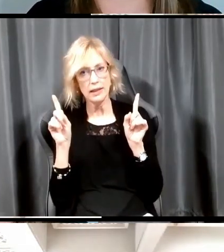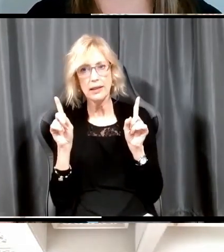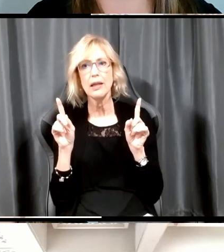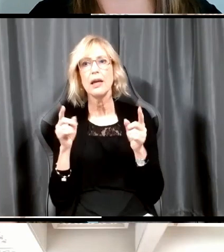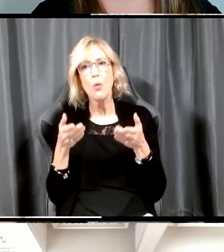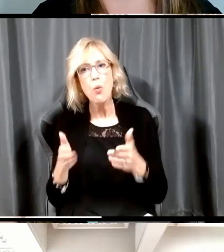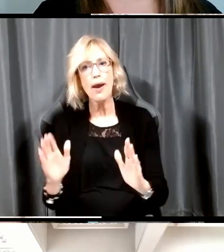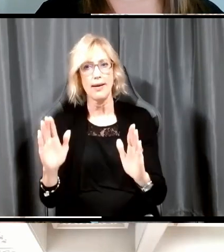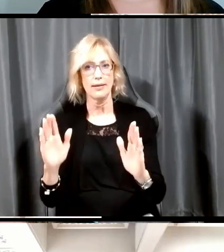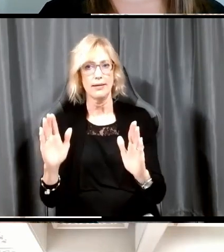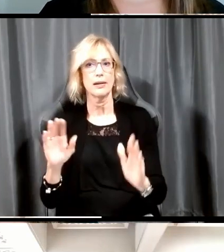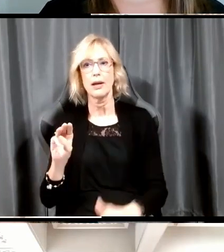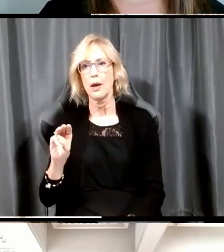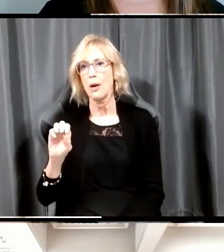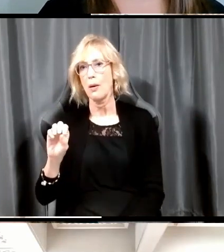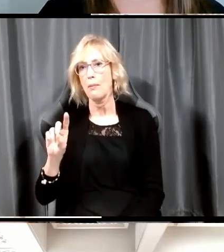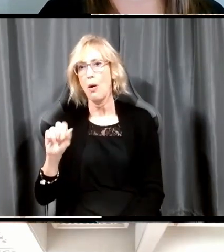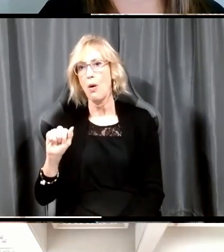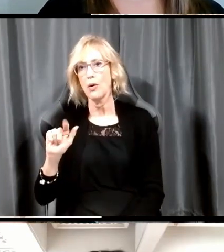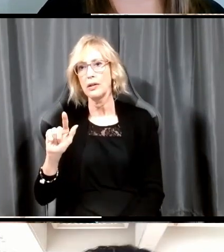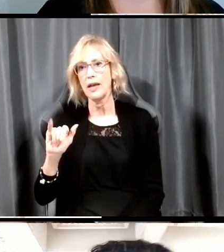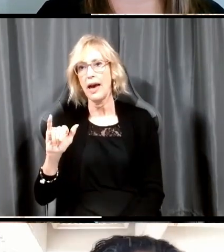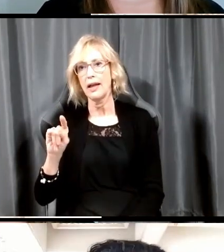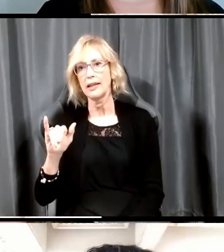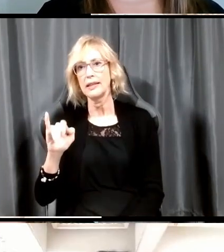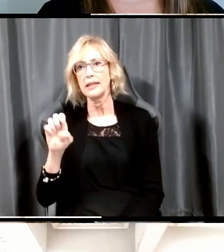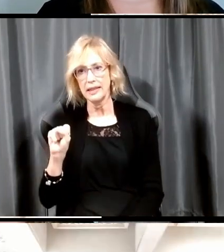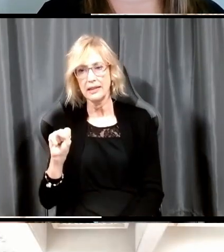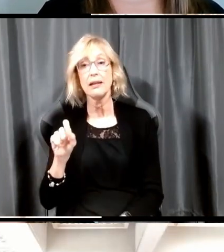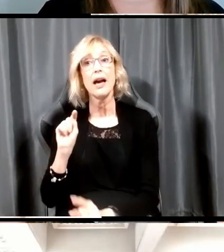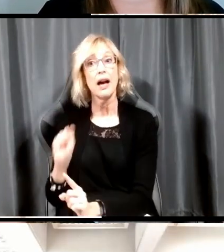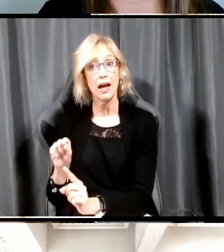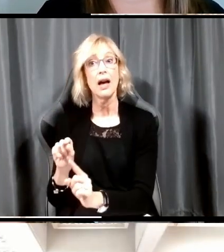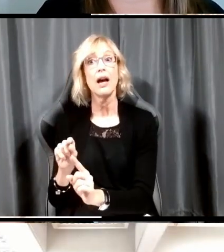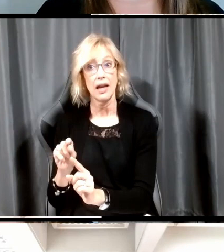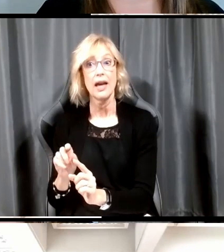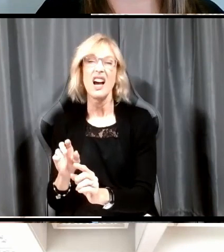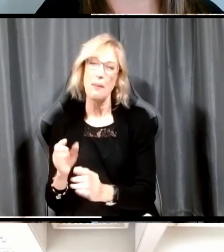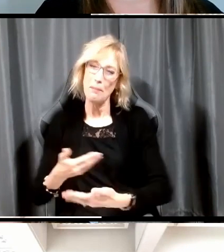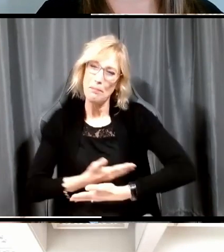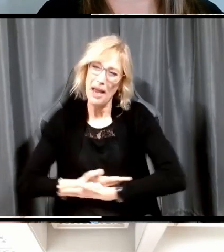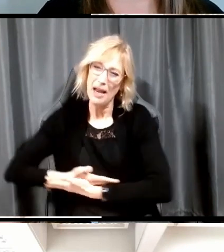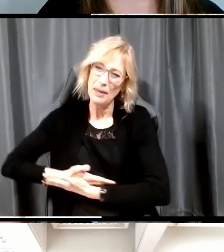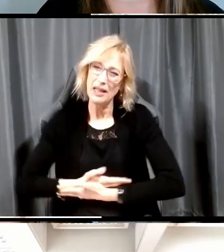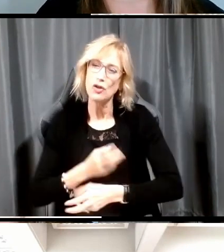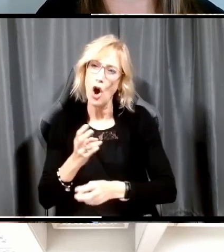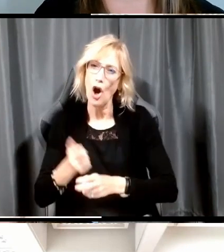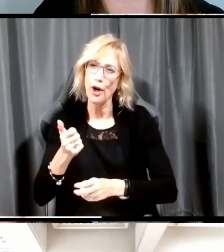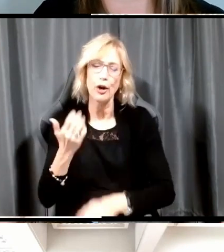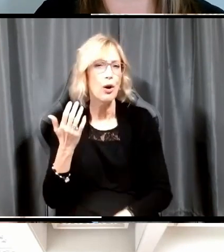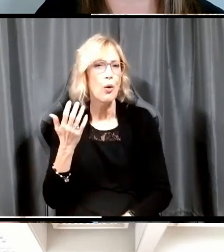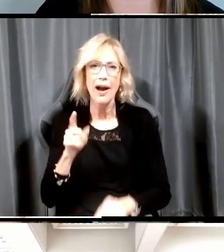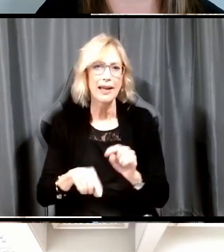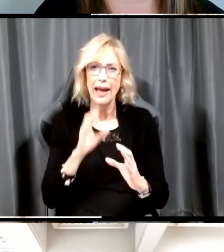modalities in order for them to be able to see it. Especially with babies, it's a little bit harder because babies can't really communicate with us,